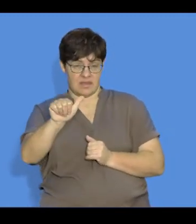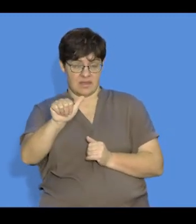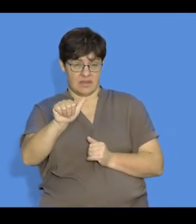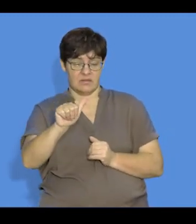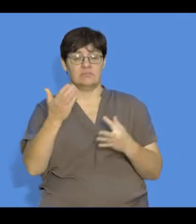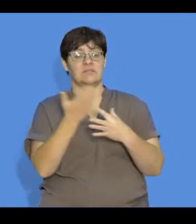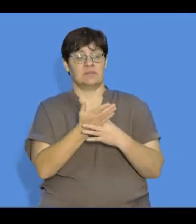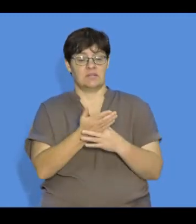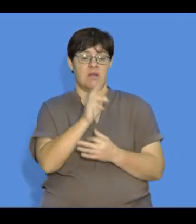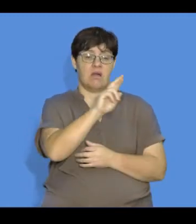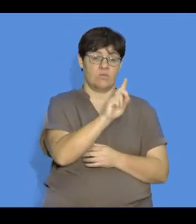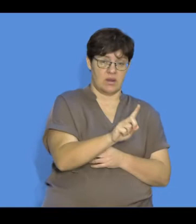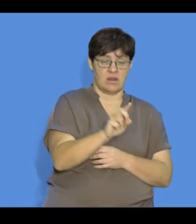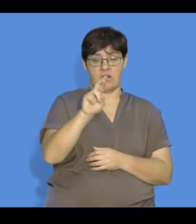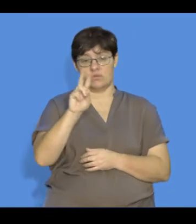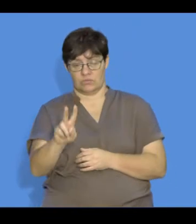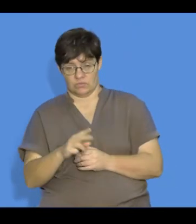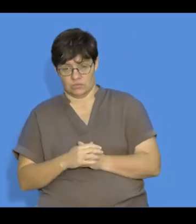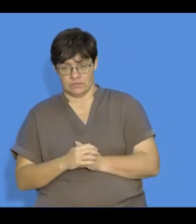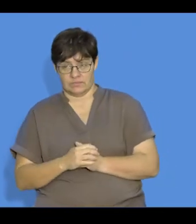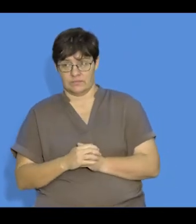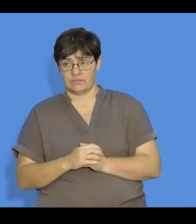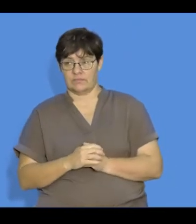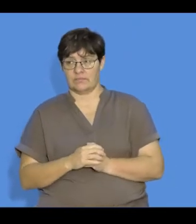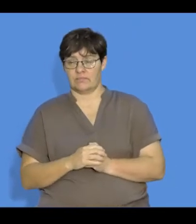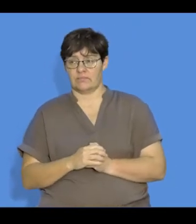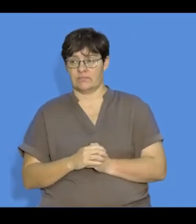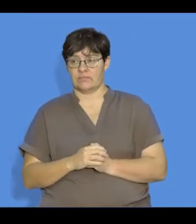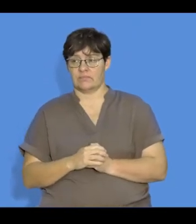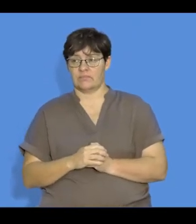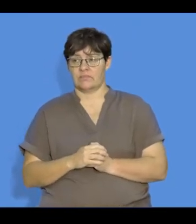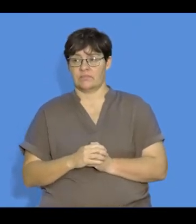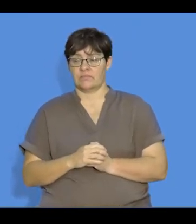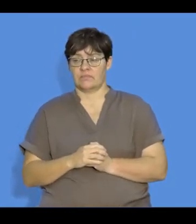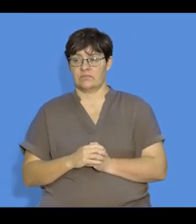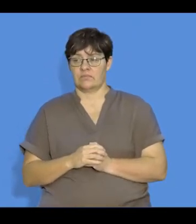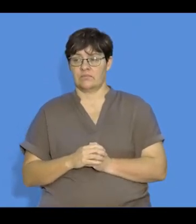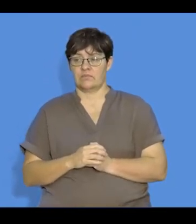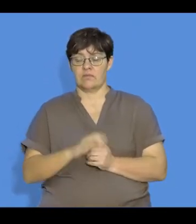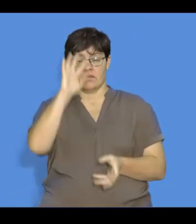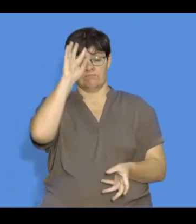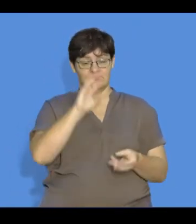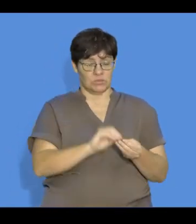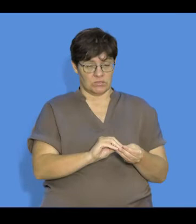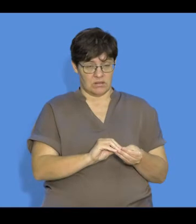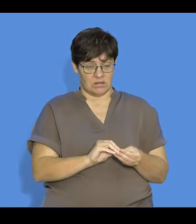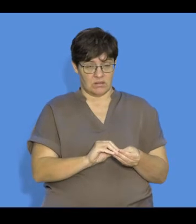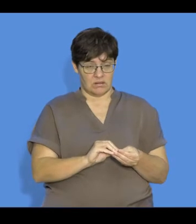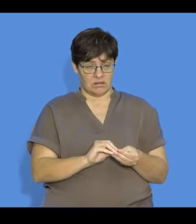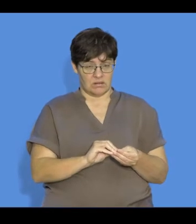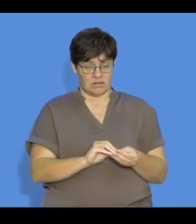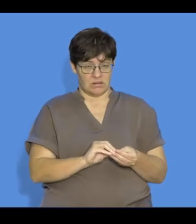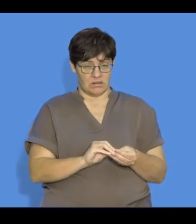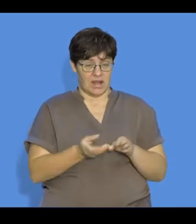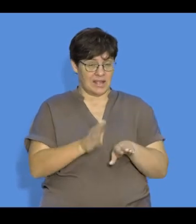1.5 amperes is split between R1 and R2, right? So if we say total current